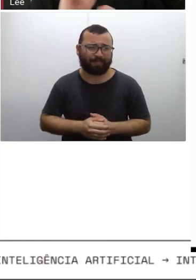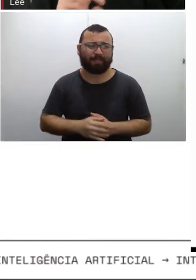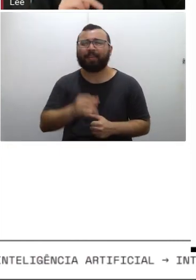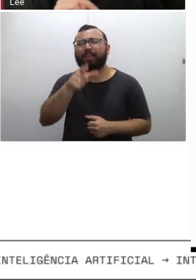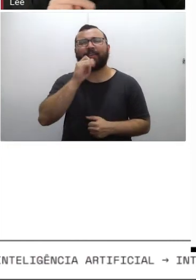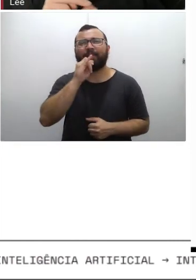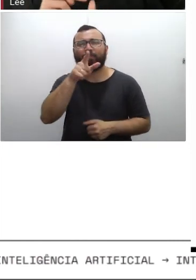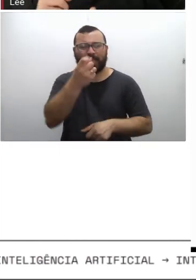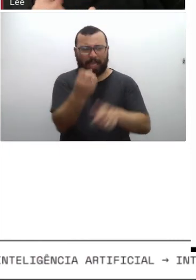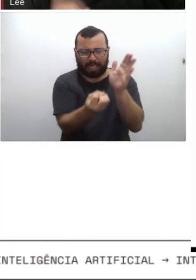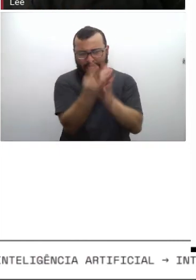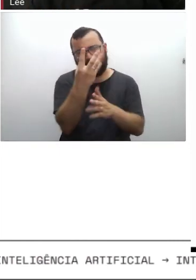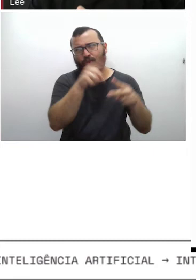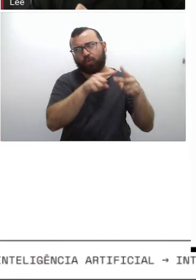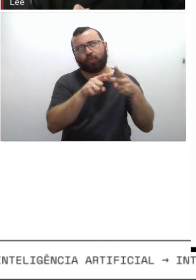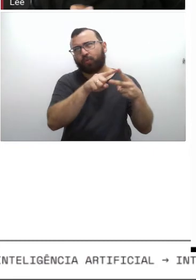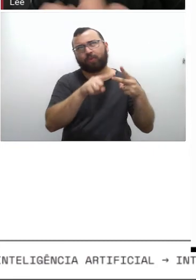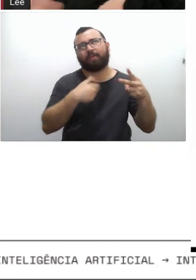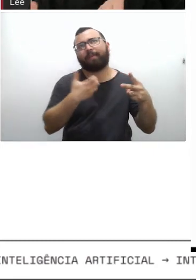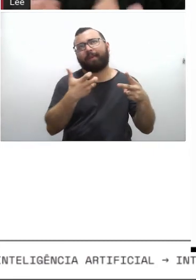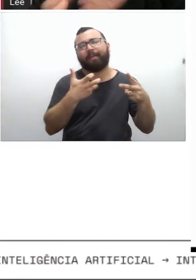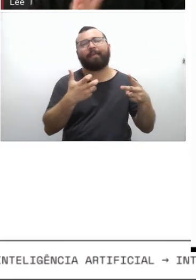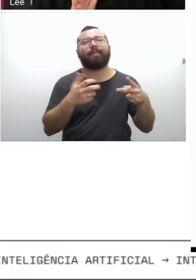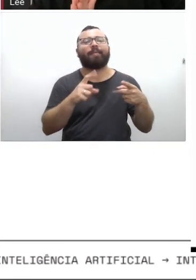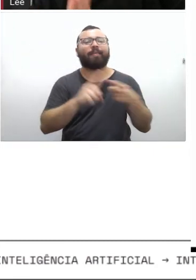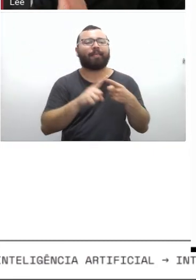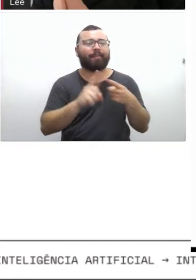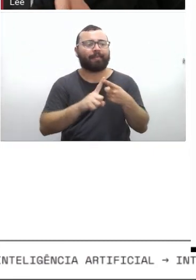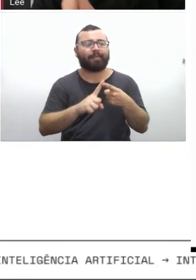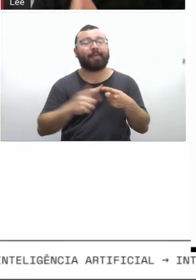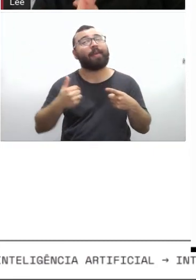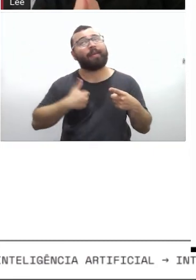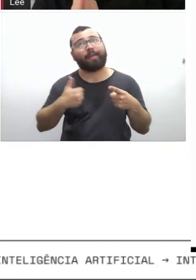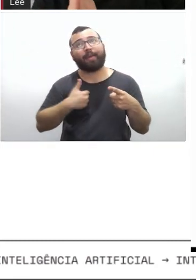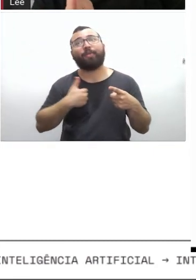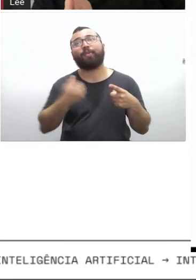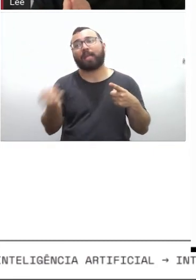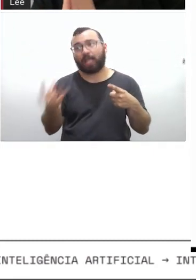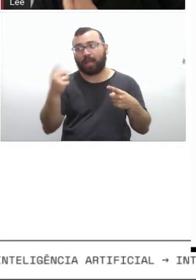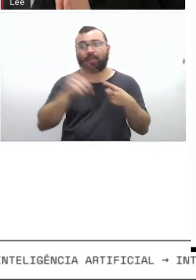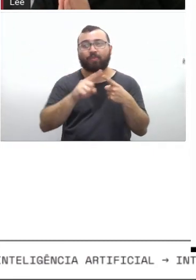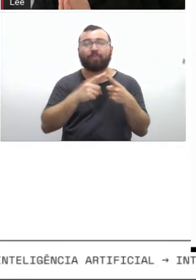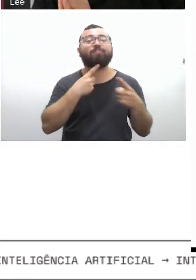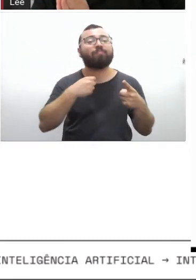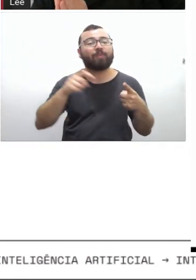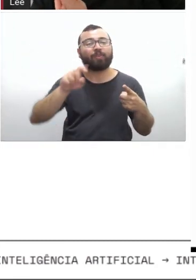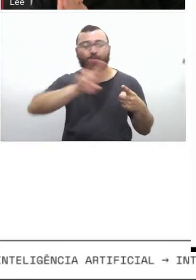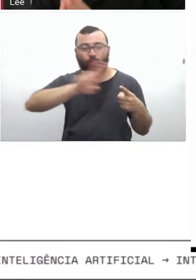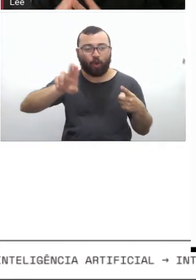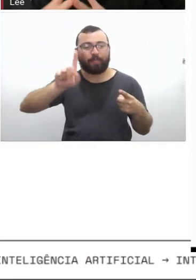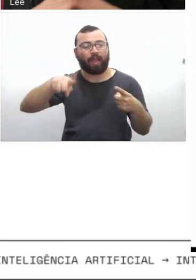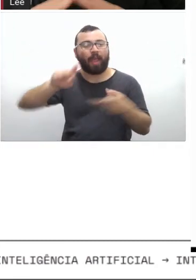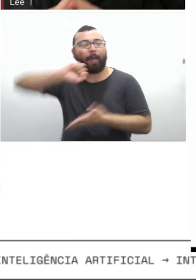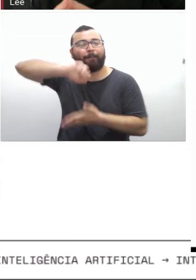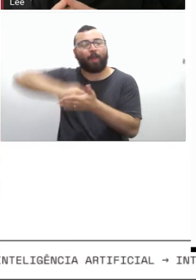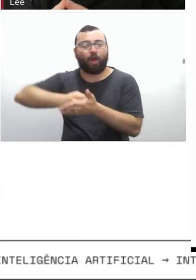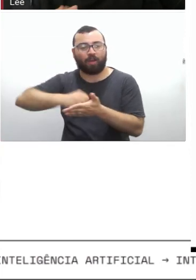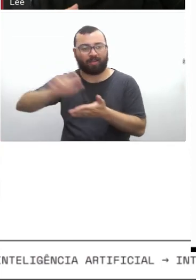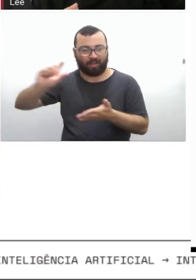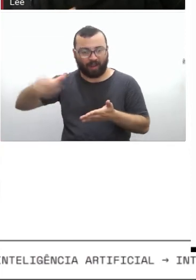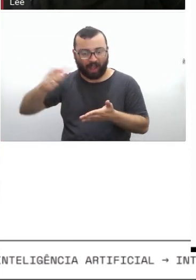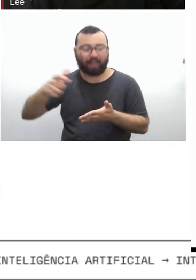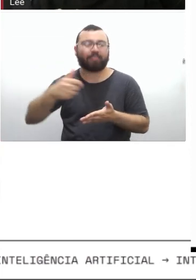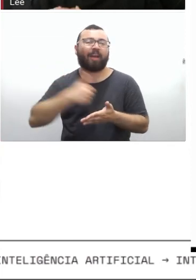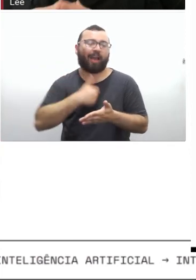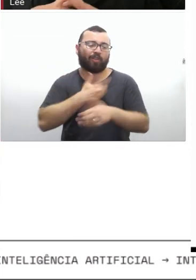two intents. Let's say I have, for my banking portal, I have created one intent. It's called block card, where I trained it with